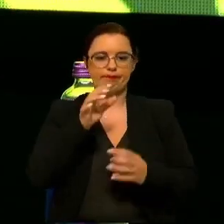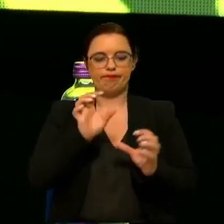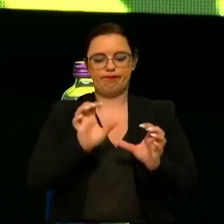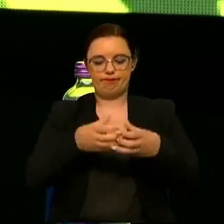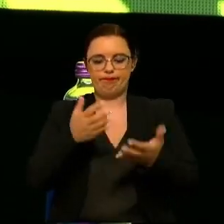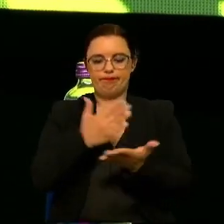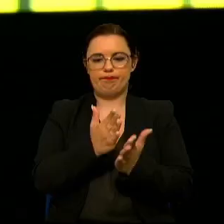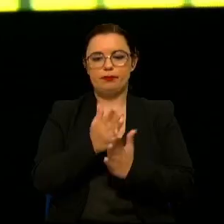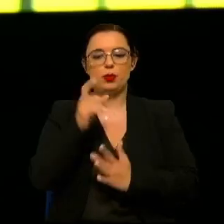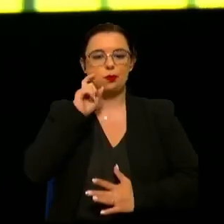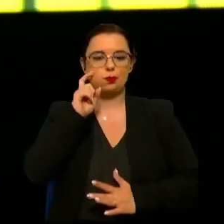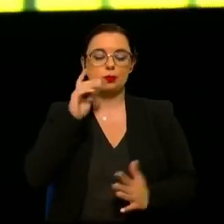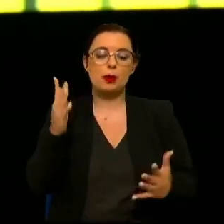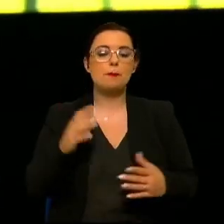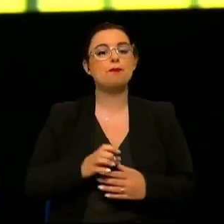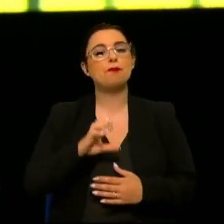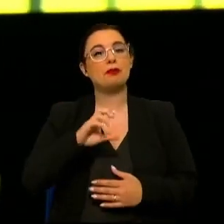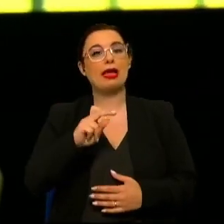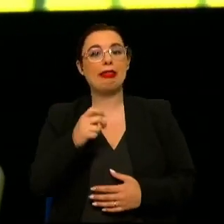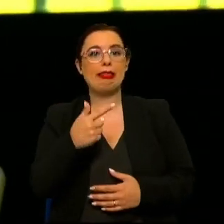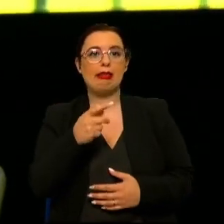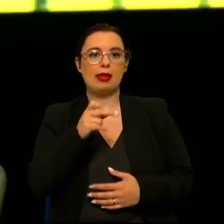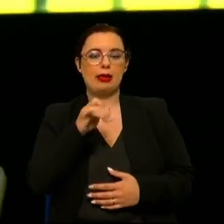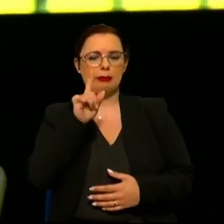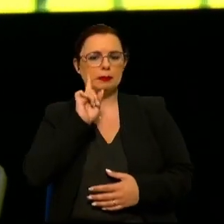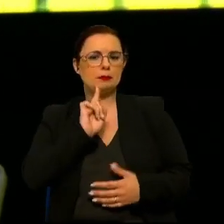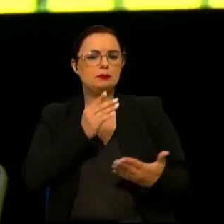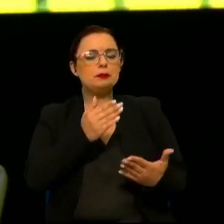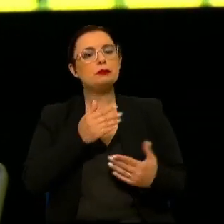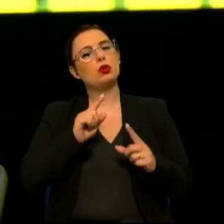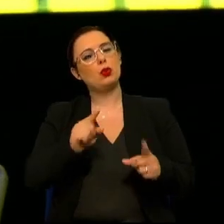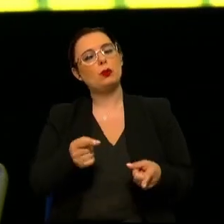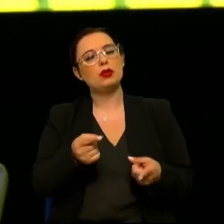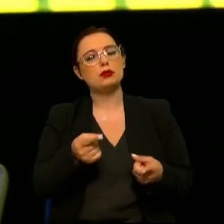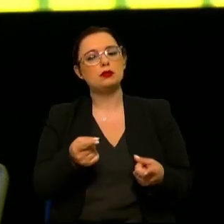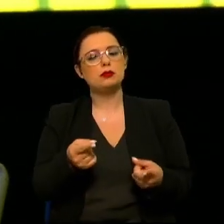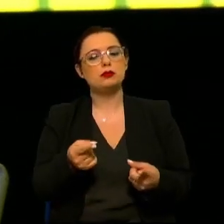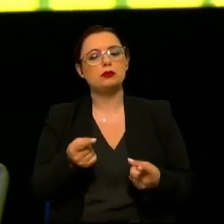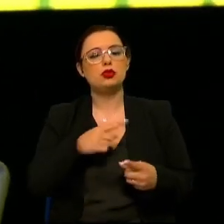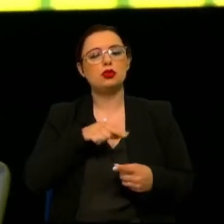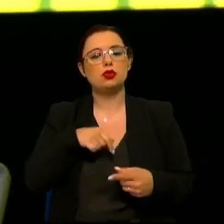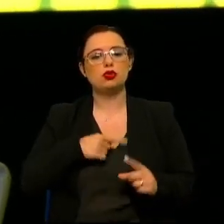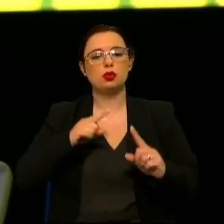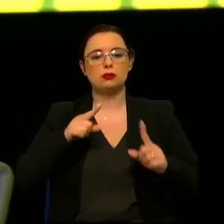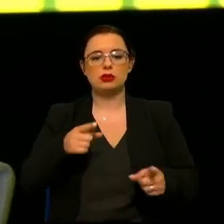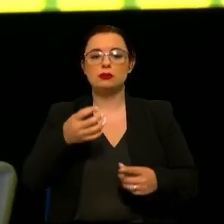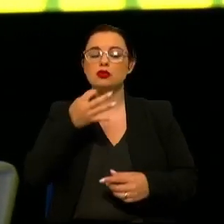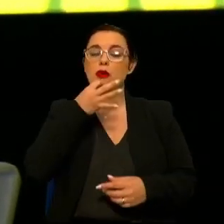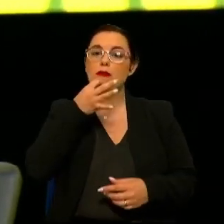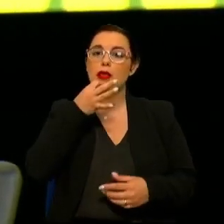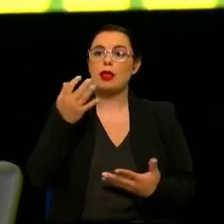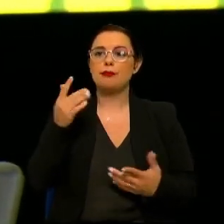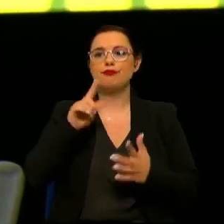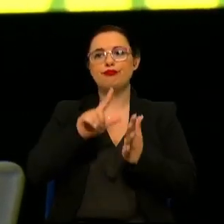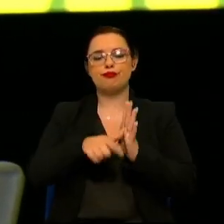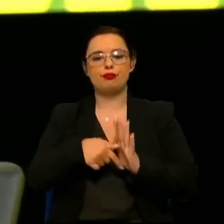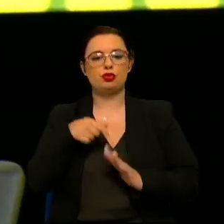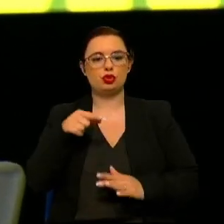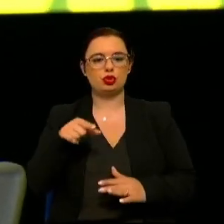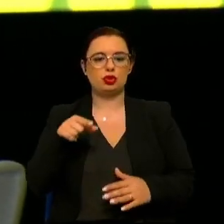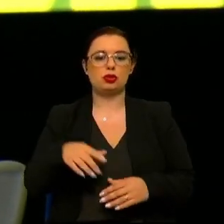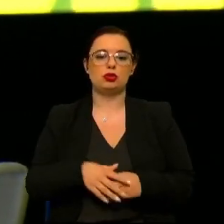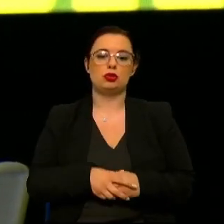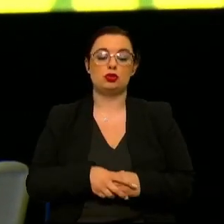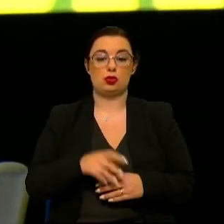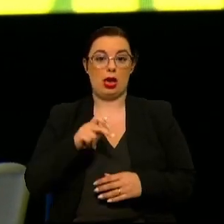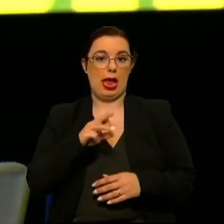this Catarina Bastos, Defense Account Manager, Manuel da Costa. Catarina, welcome to speak about these